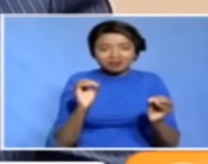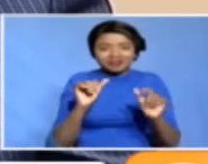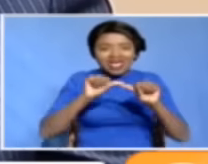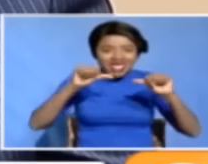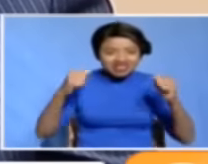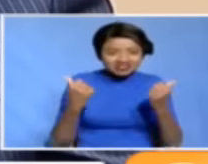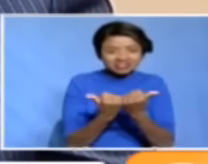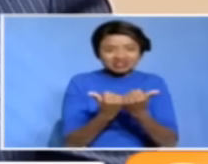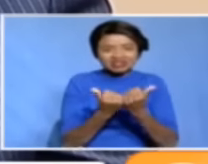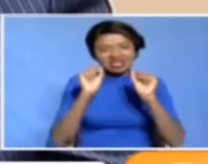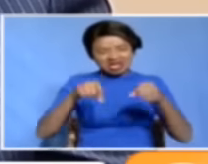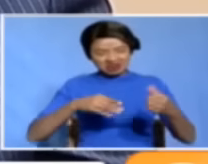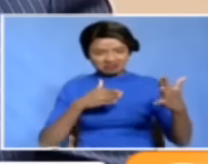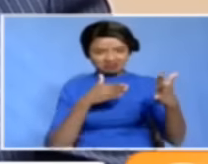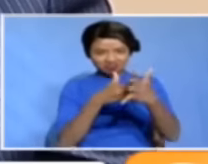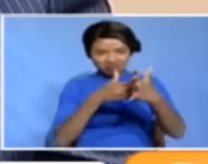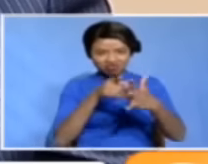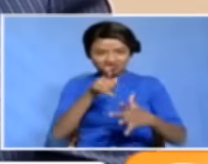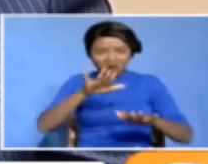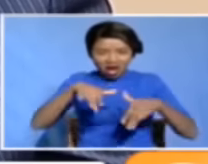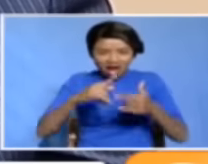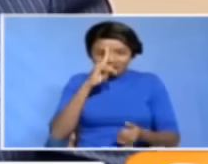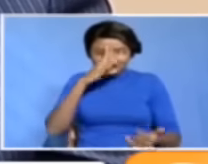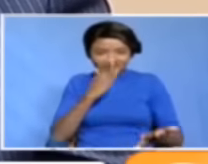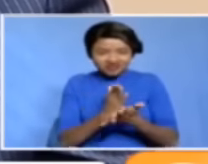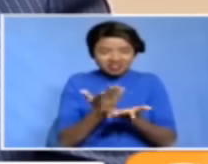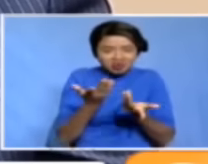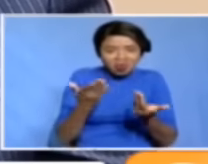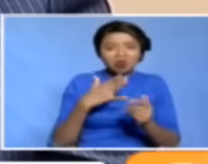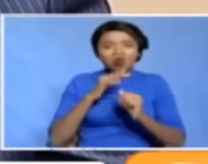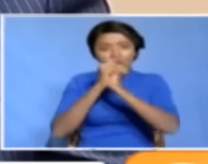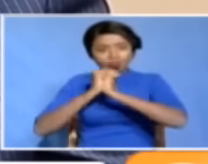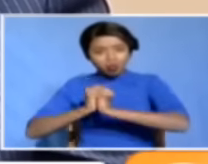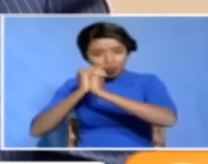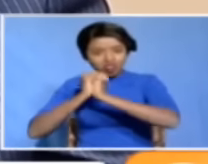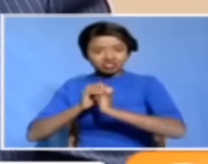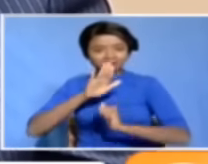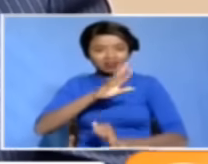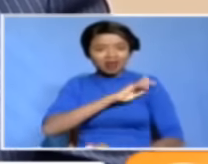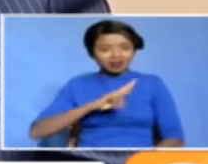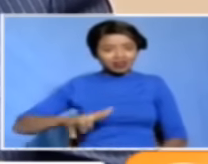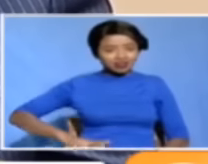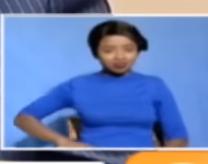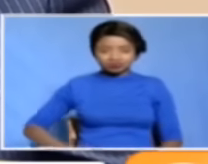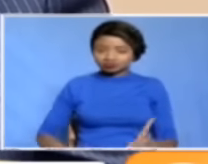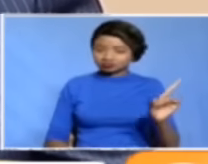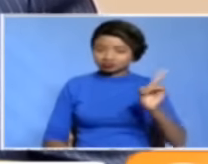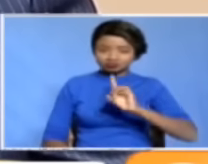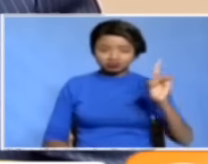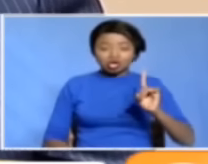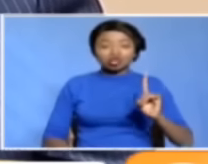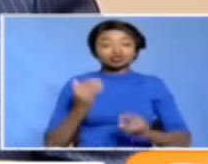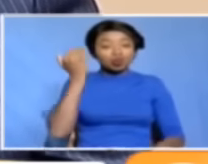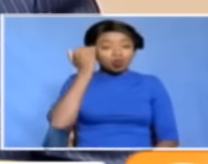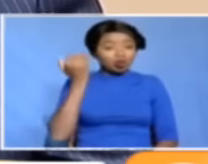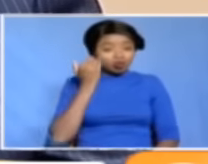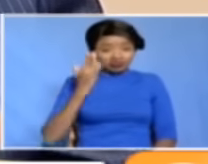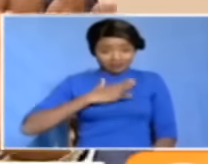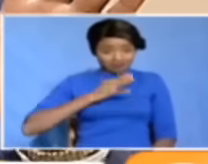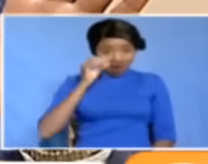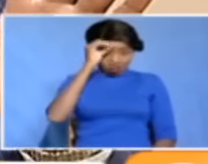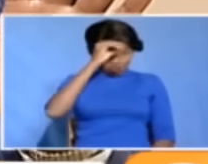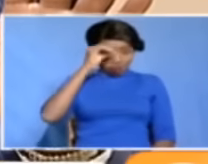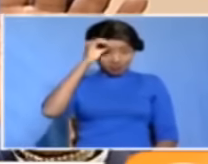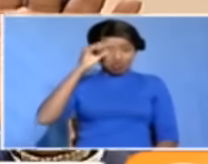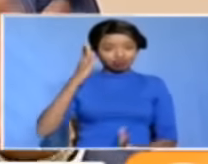agency can deny you how you profess or you worship your religion. So the Supreme Court, in my opinion,